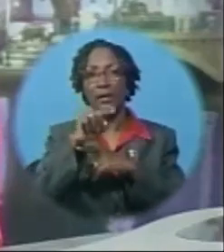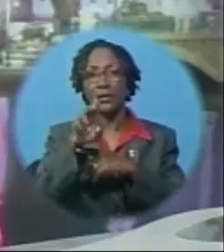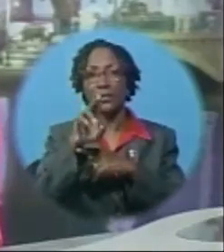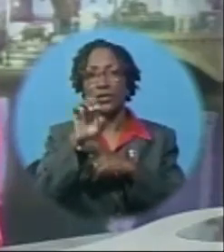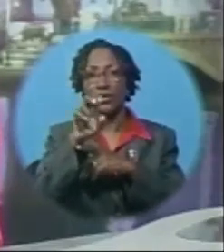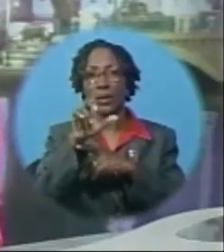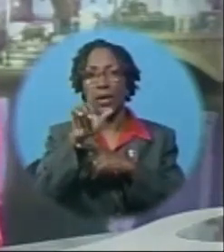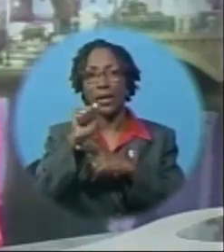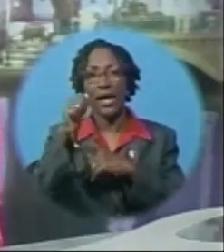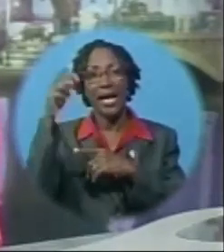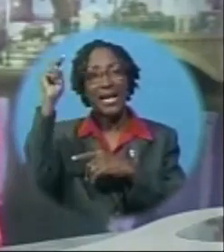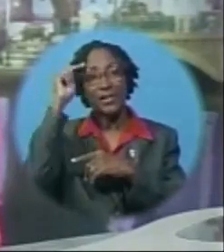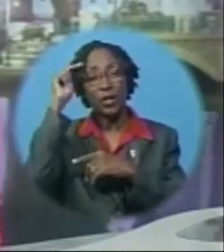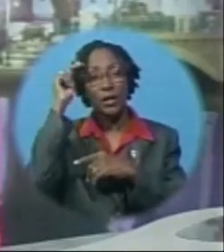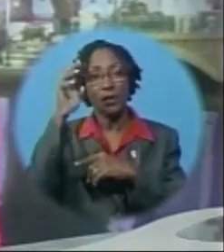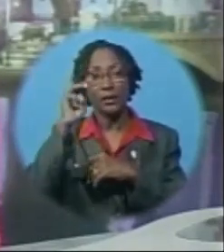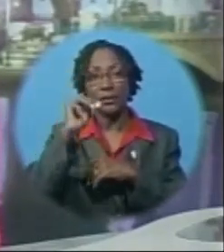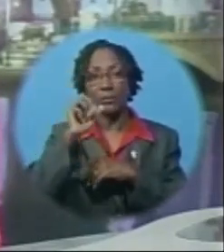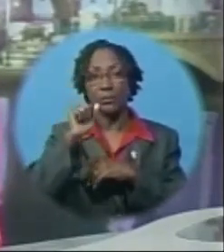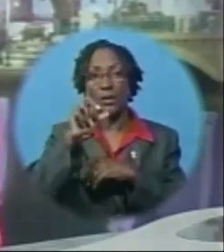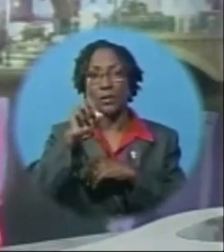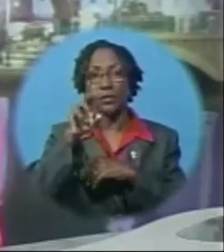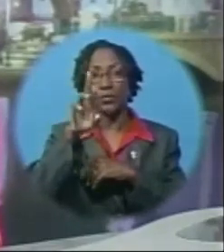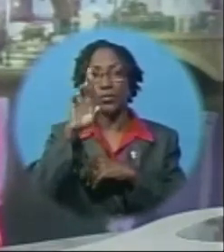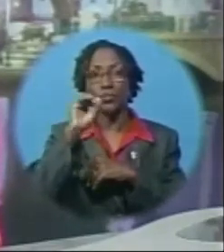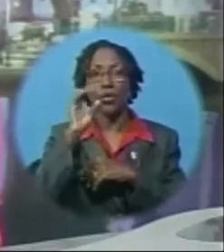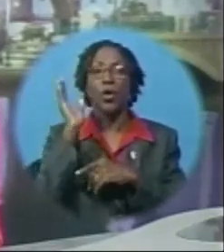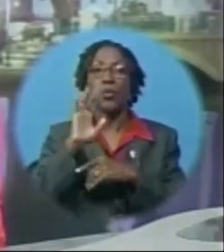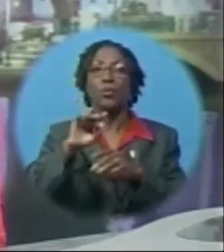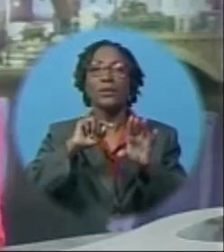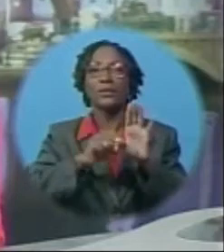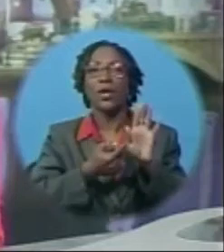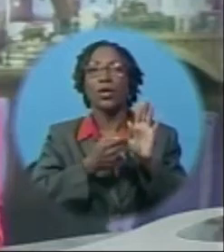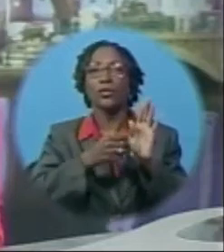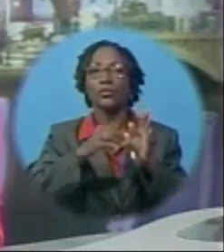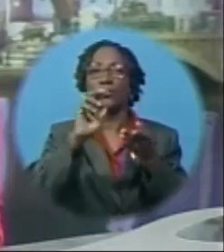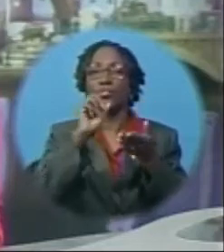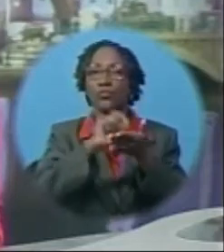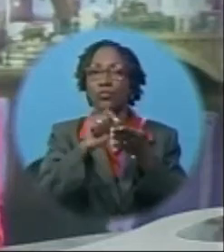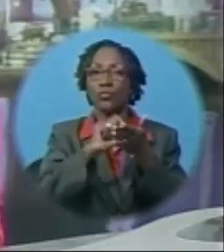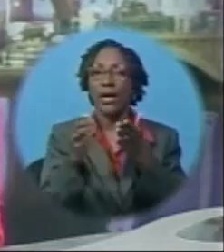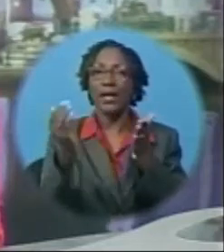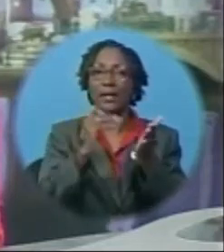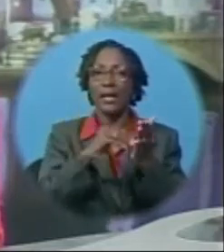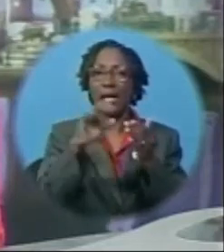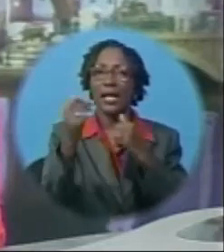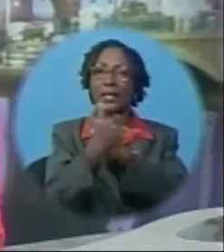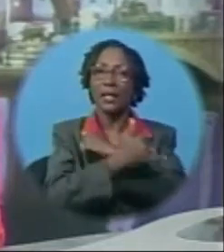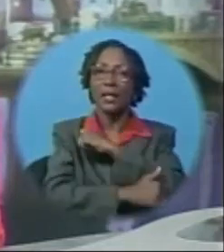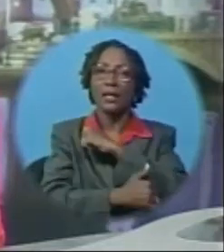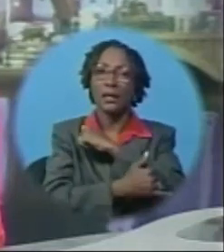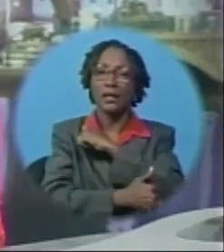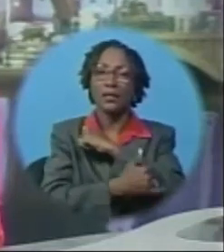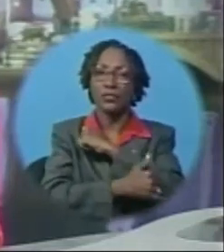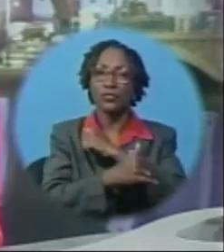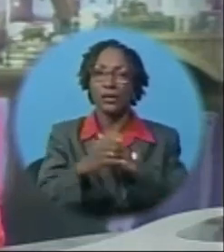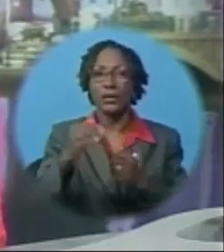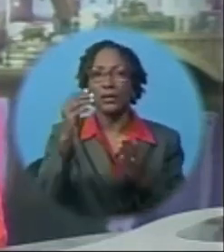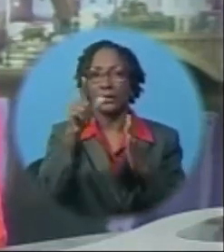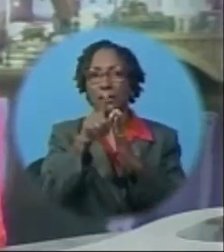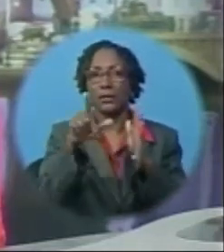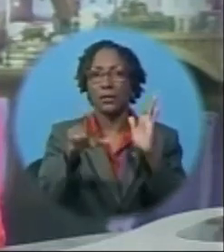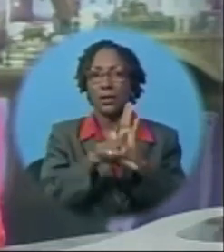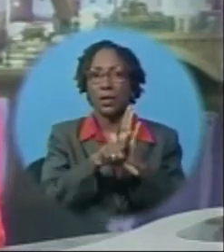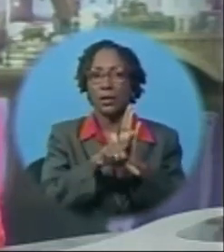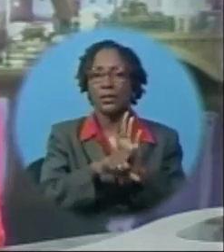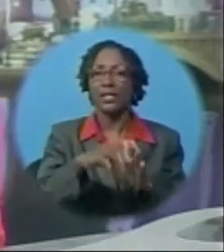he will convene an assembly to rewrite the country's constitution, the aim of which is to quell mounting protests against him.